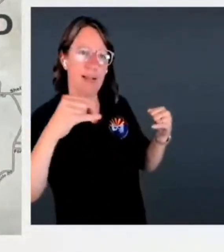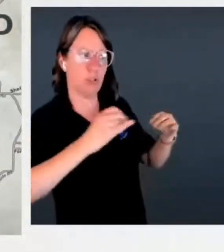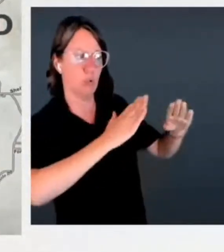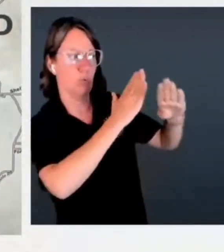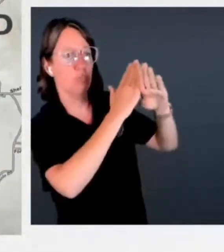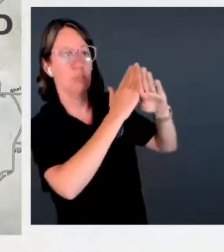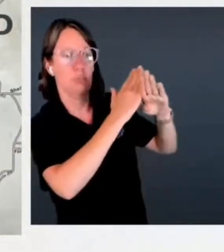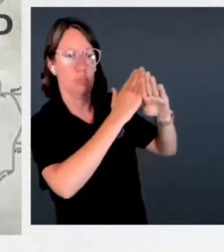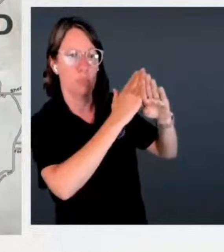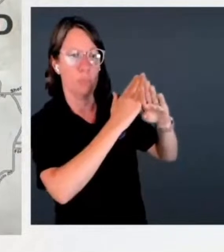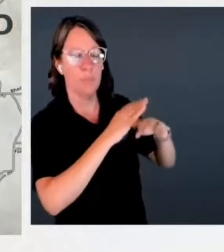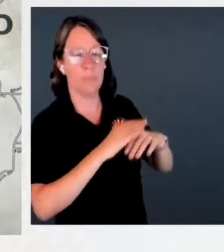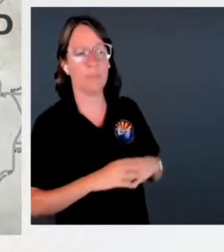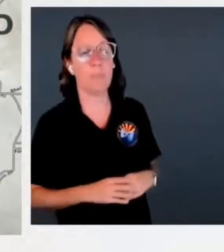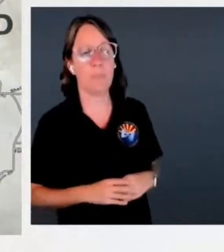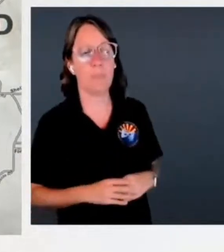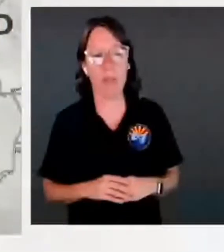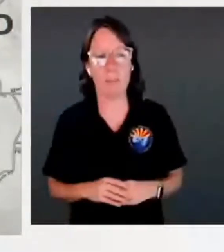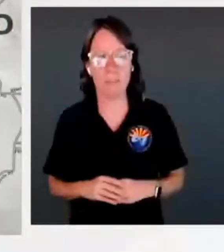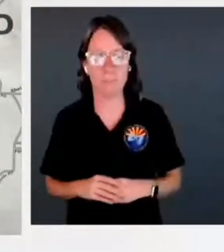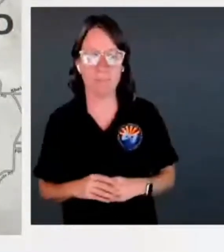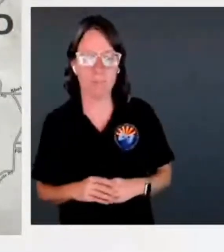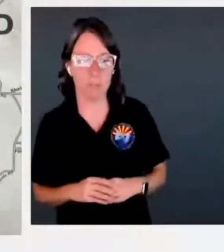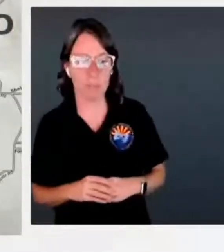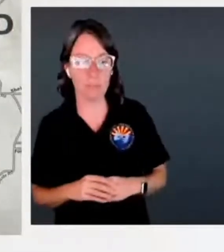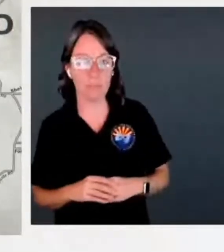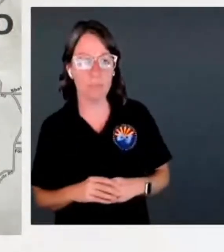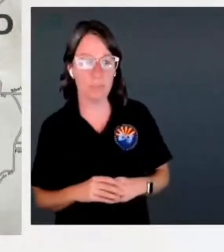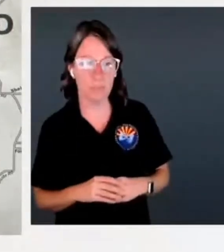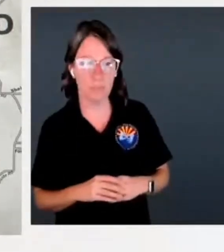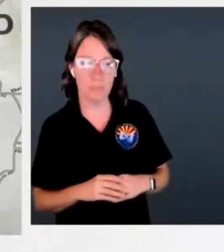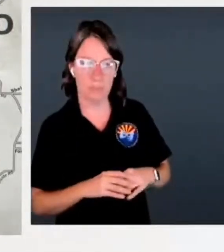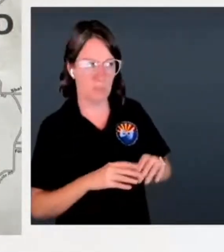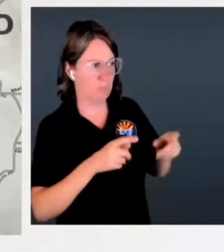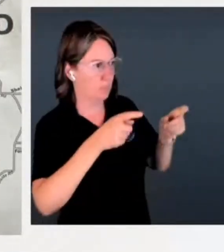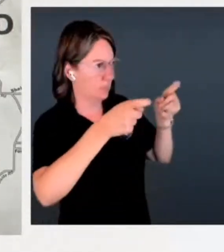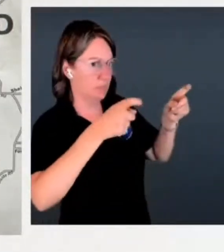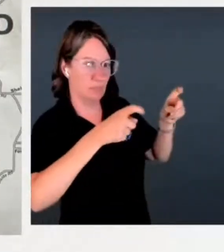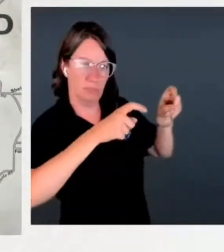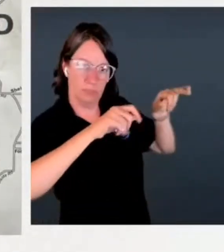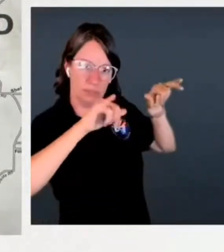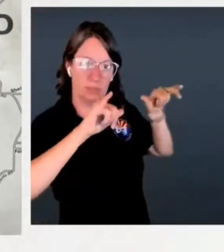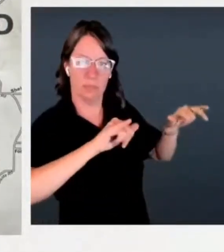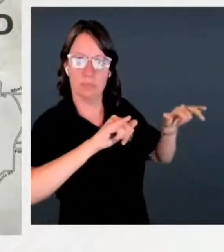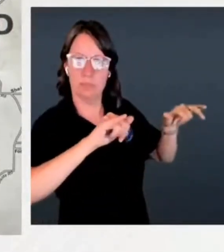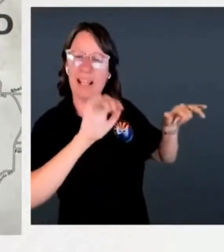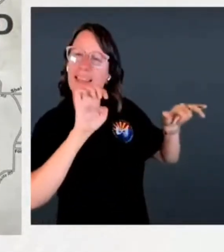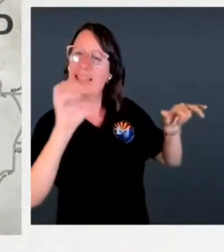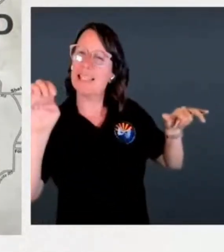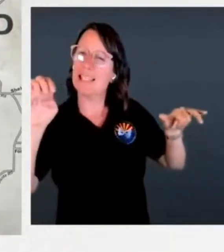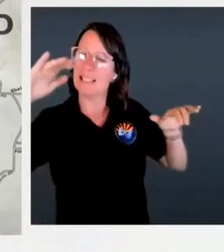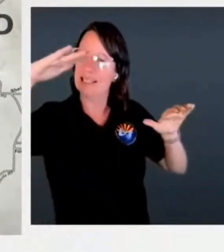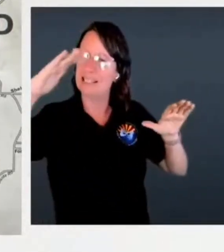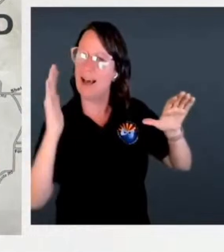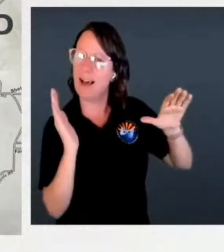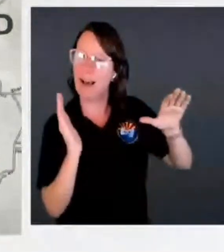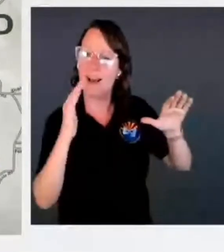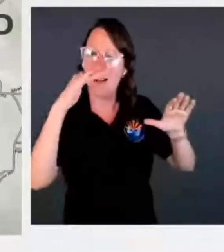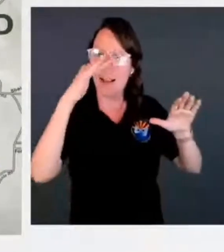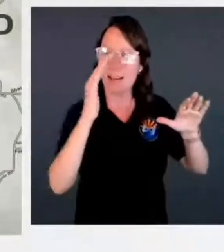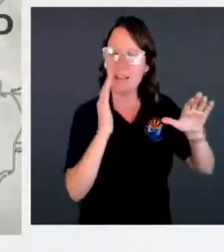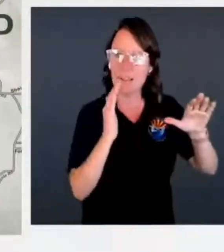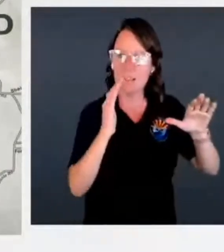Creek. Right now, the fire is being secured on this eastern edge of the fire, if this is what we're talking about in Keller